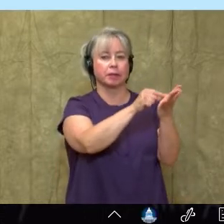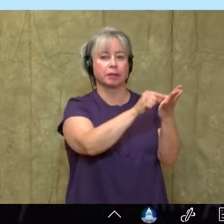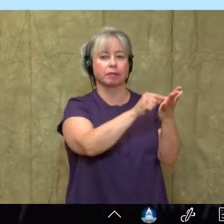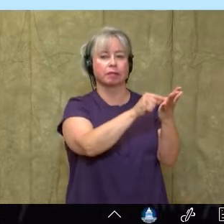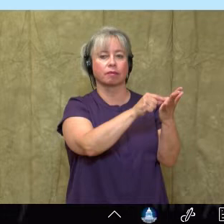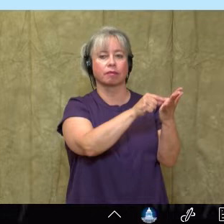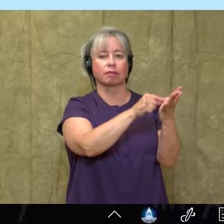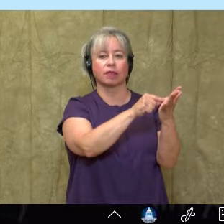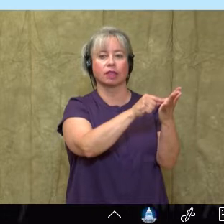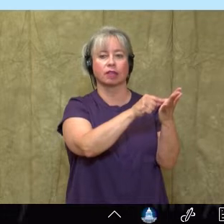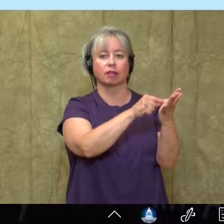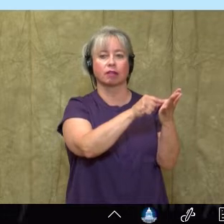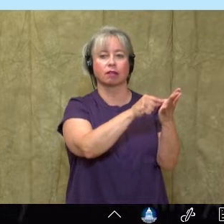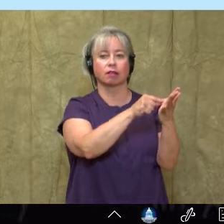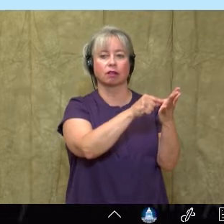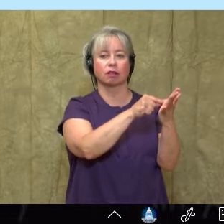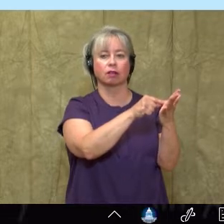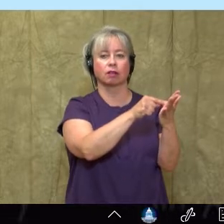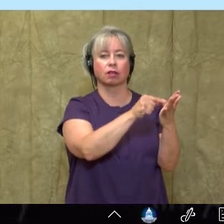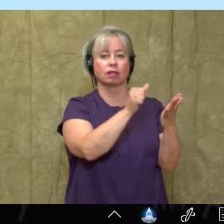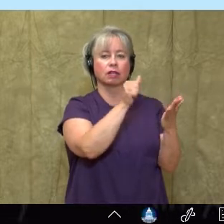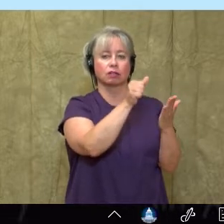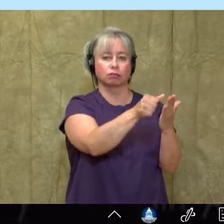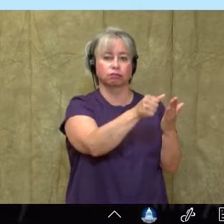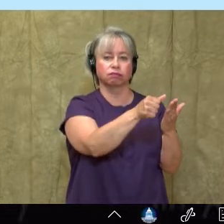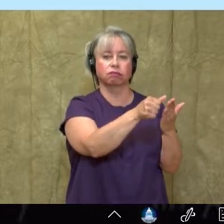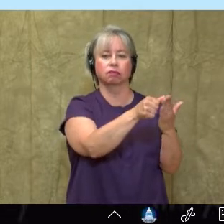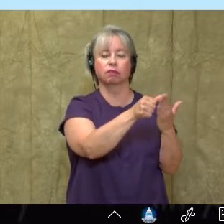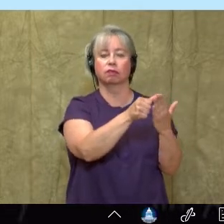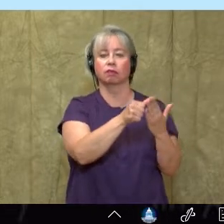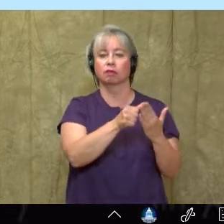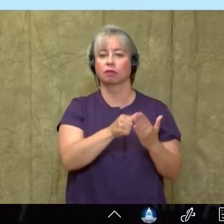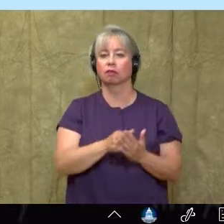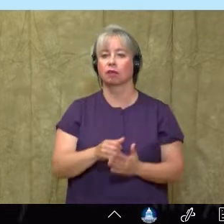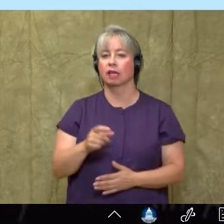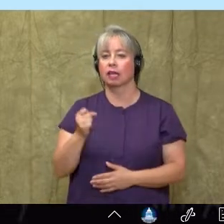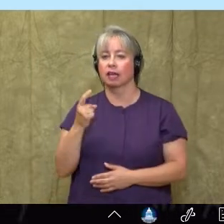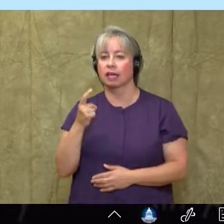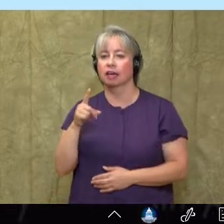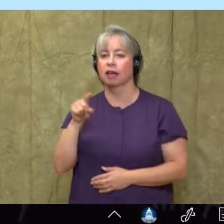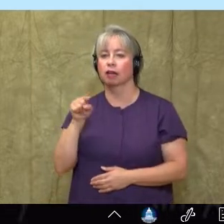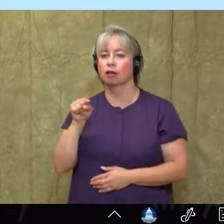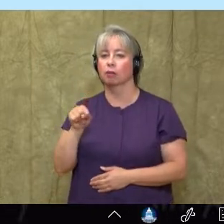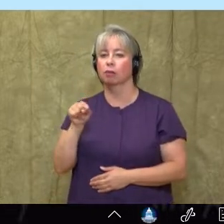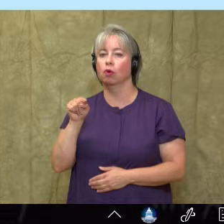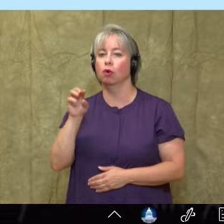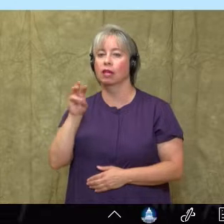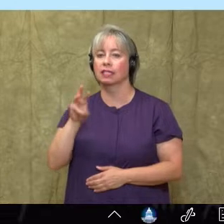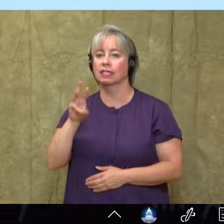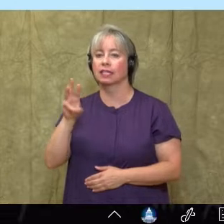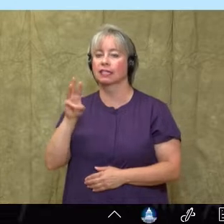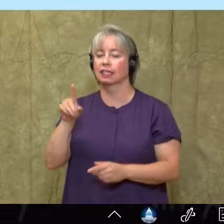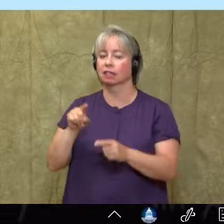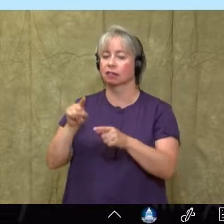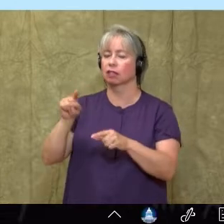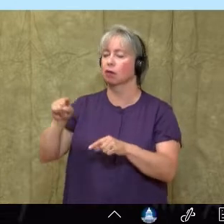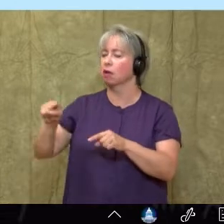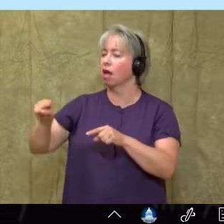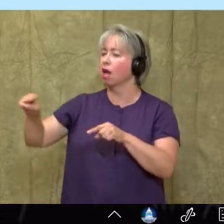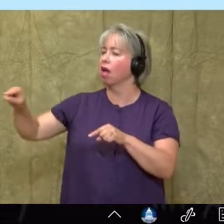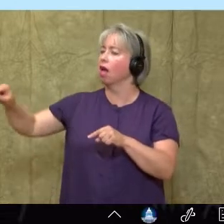the 136, and then hit the square root button. We're going to get 11.66, huge long decimal